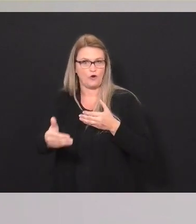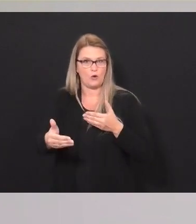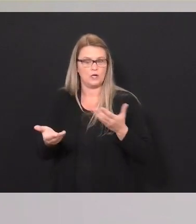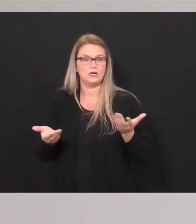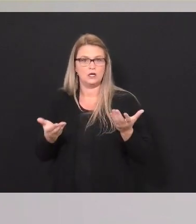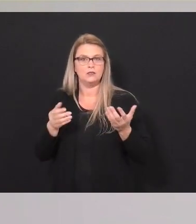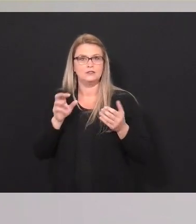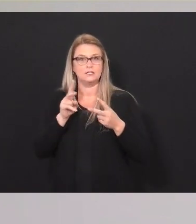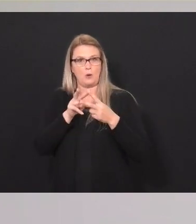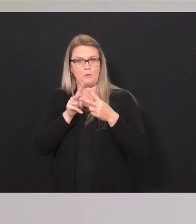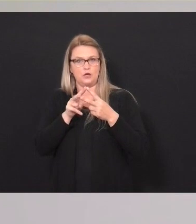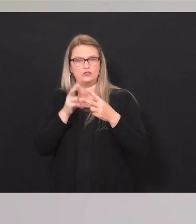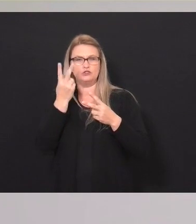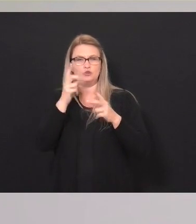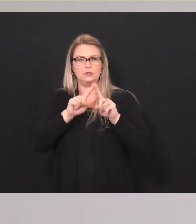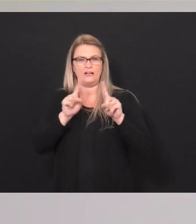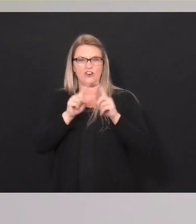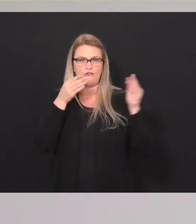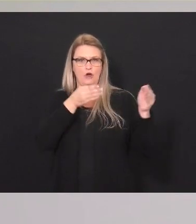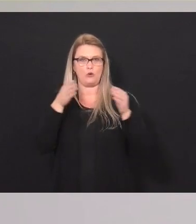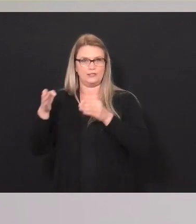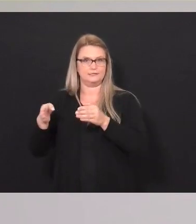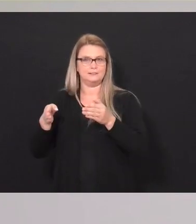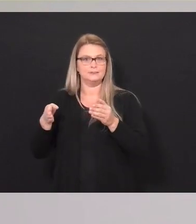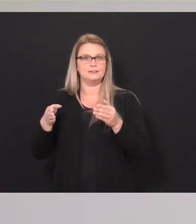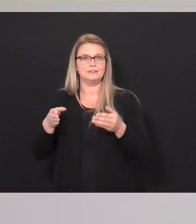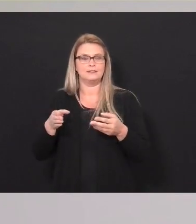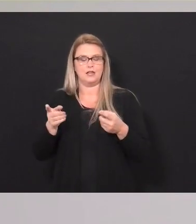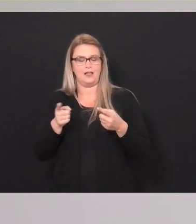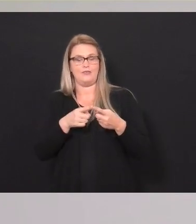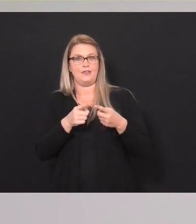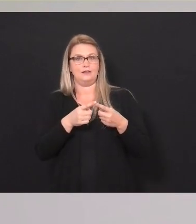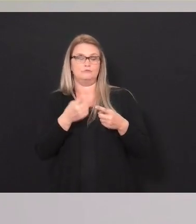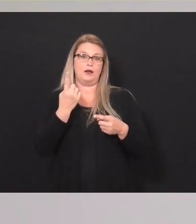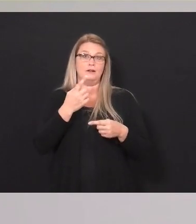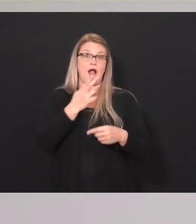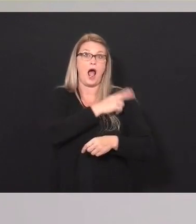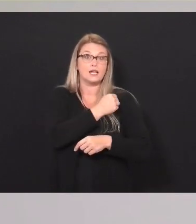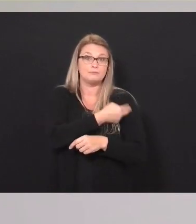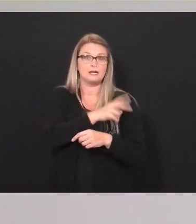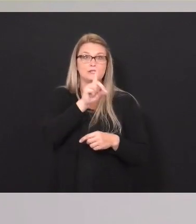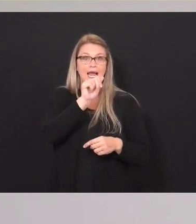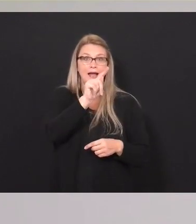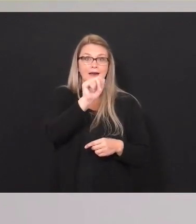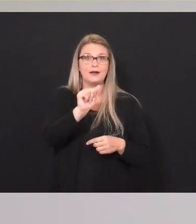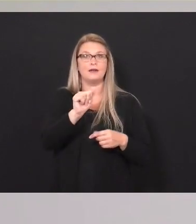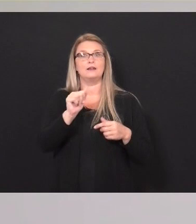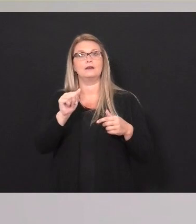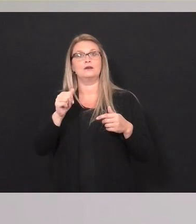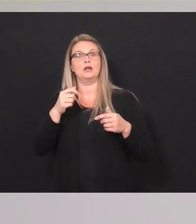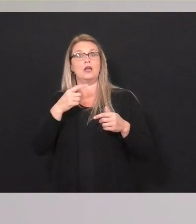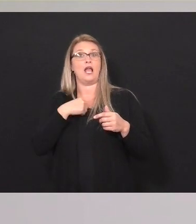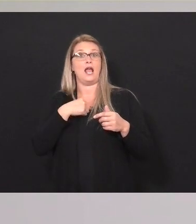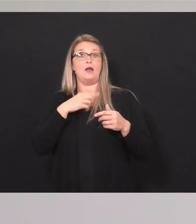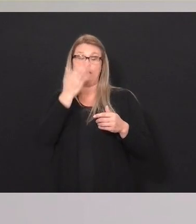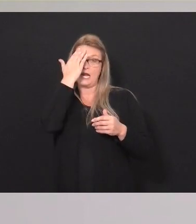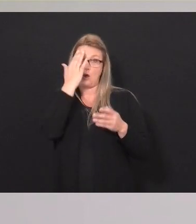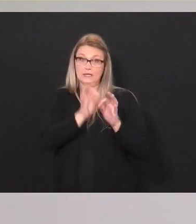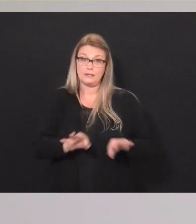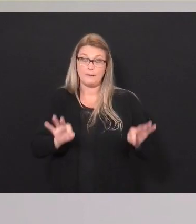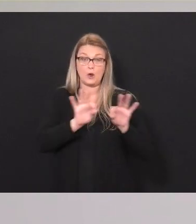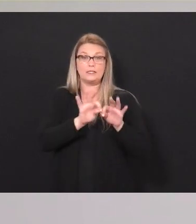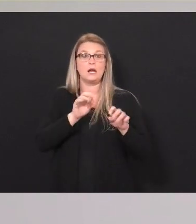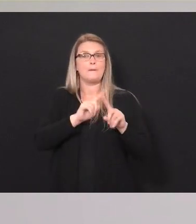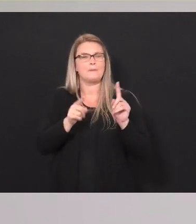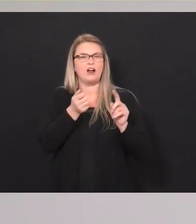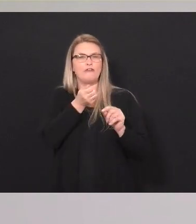little bit different focuses. We are hearing a lot of interest in hospitalization data. We hear that. We also agree it's really important. There are a couple of